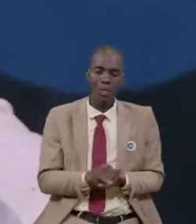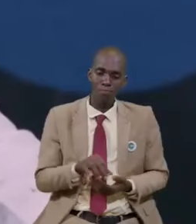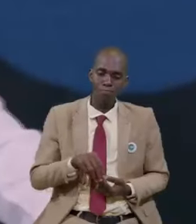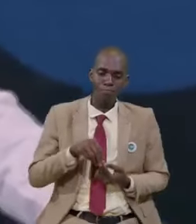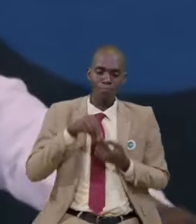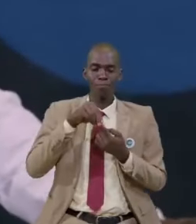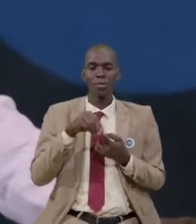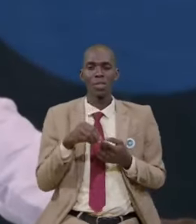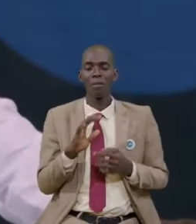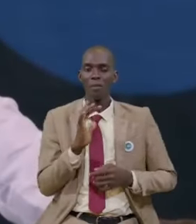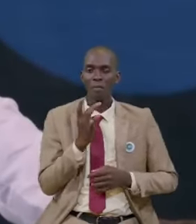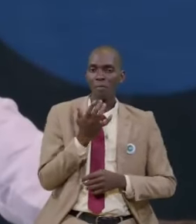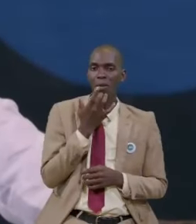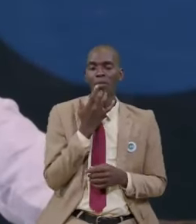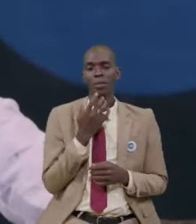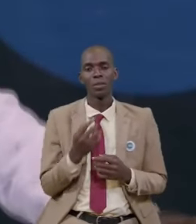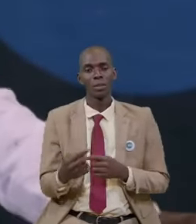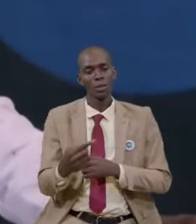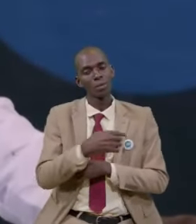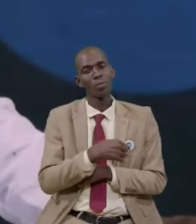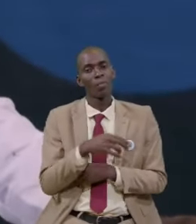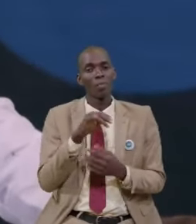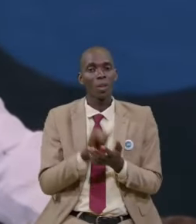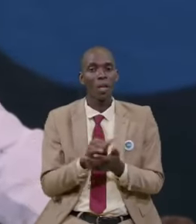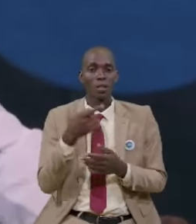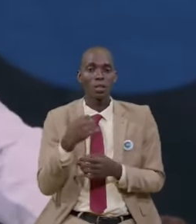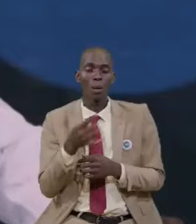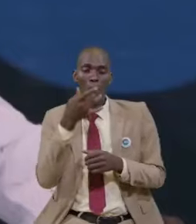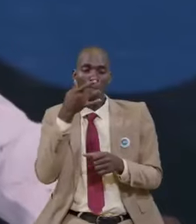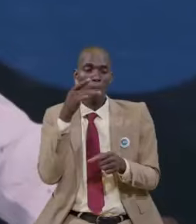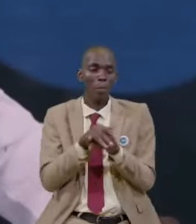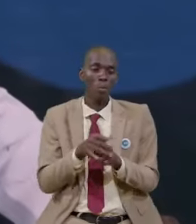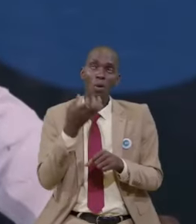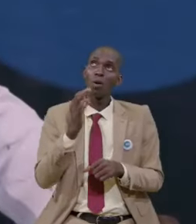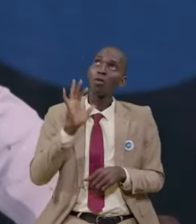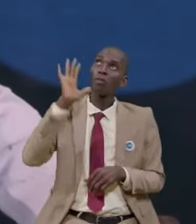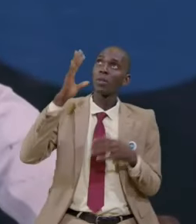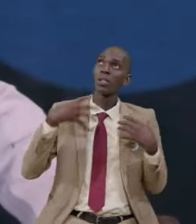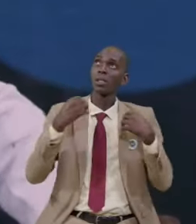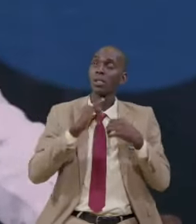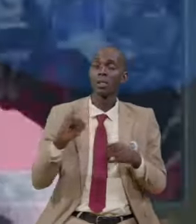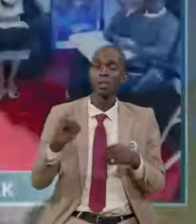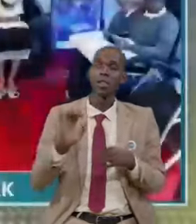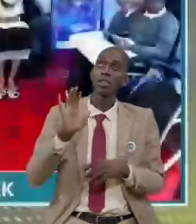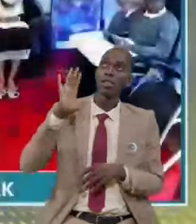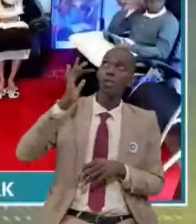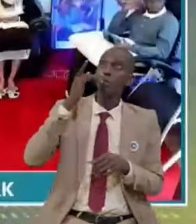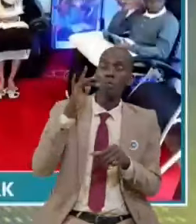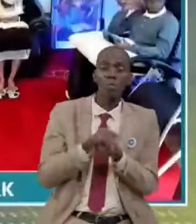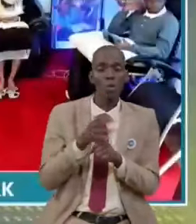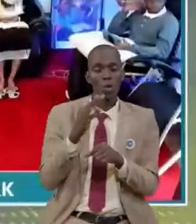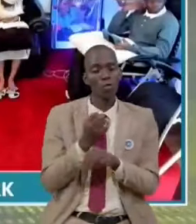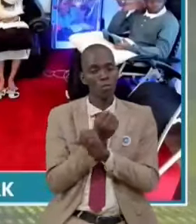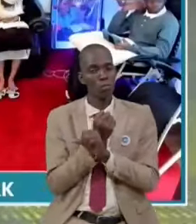healing, his promise of salvation, his promise of deliverance, his promise of